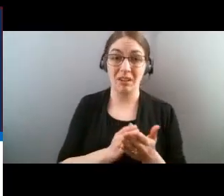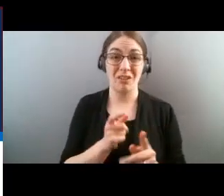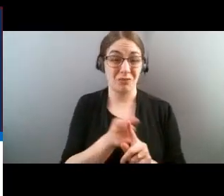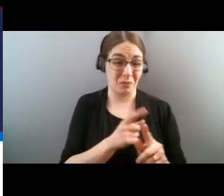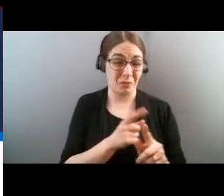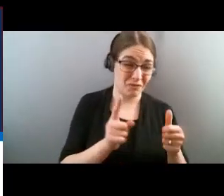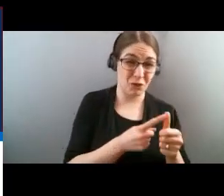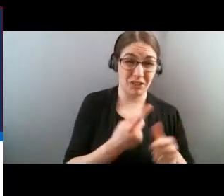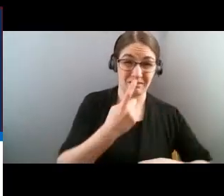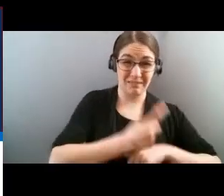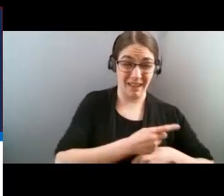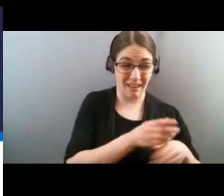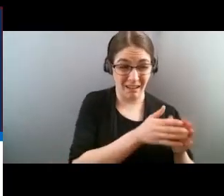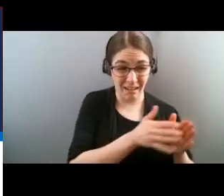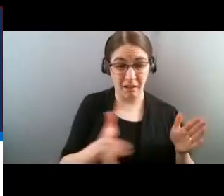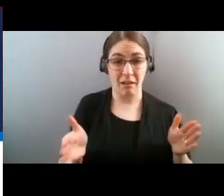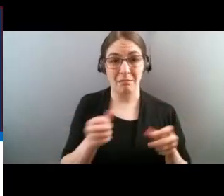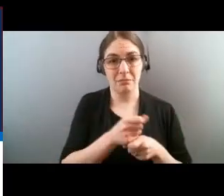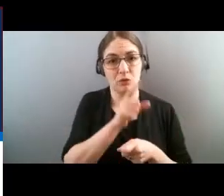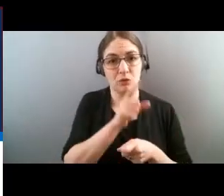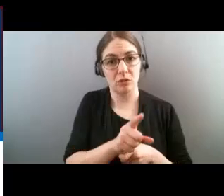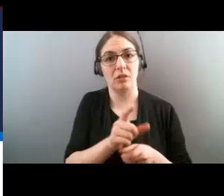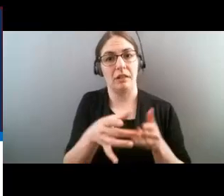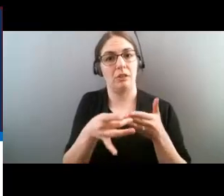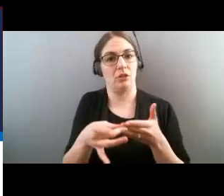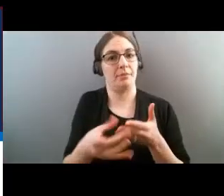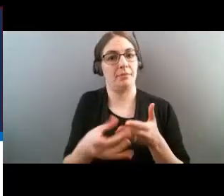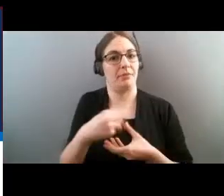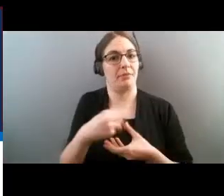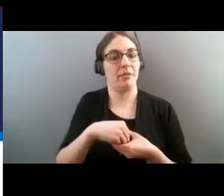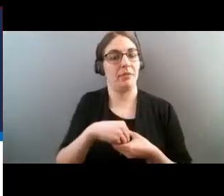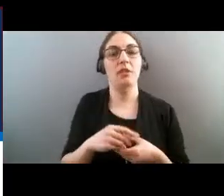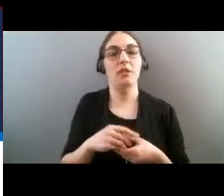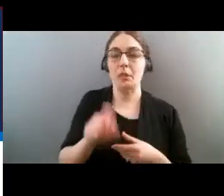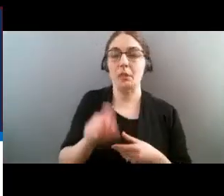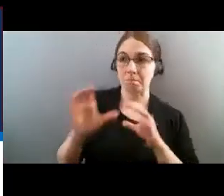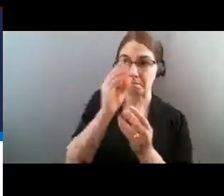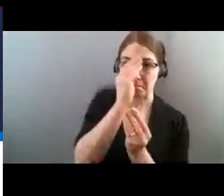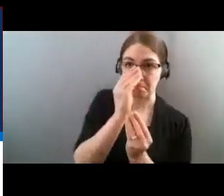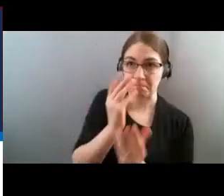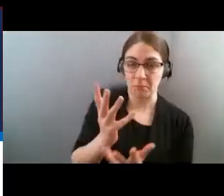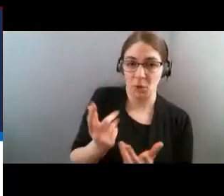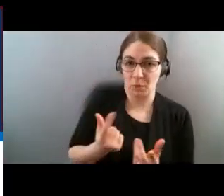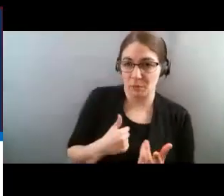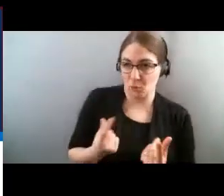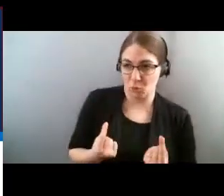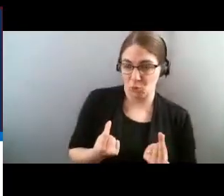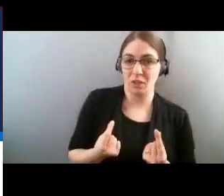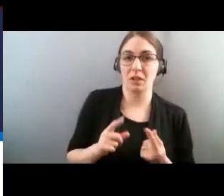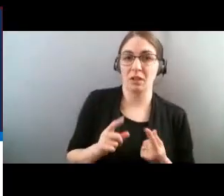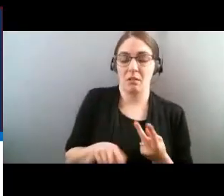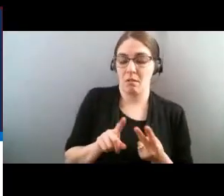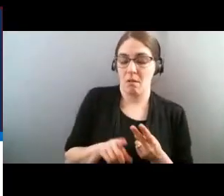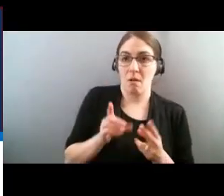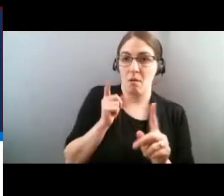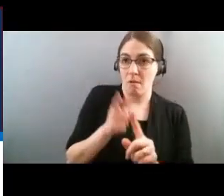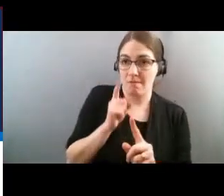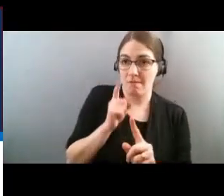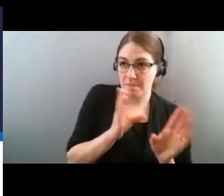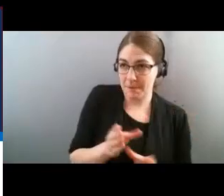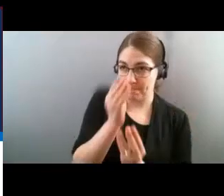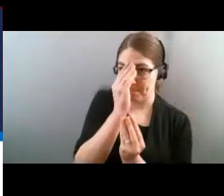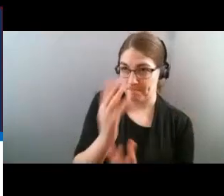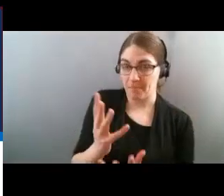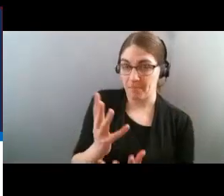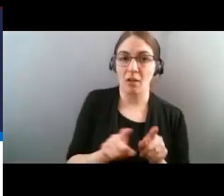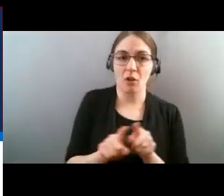get leadership involved. So communicating with them what you're doing, the goal of the plan, and getting their